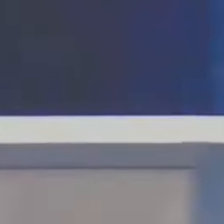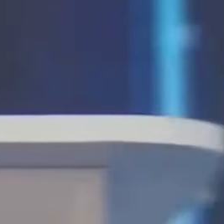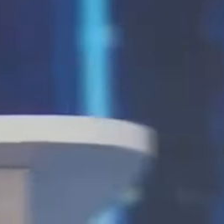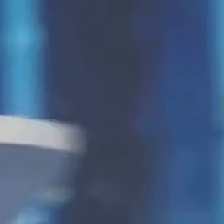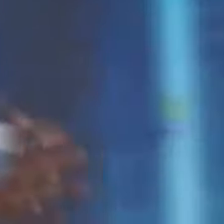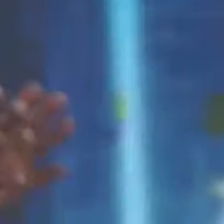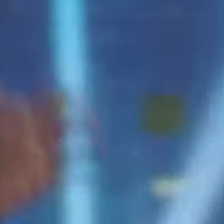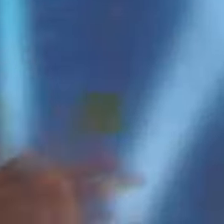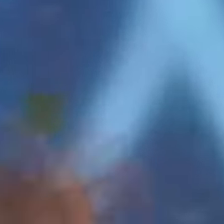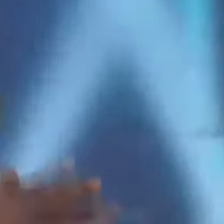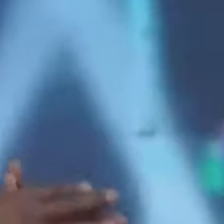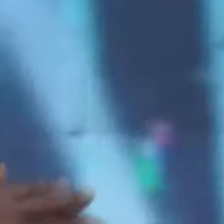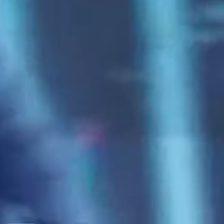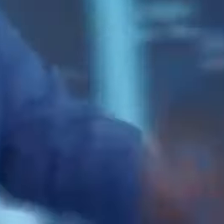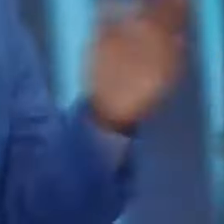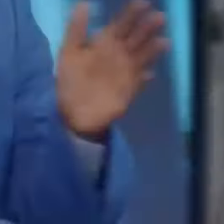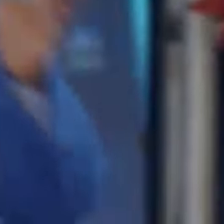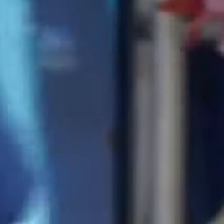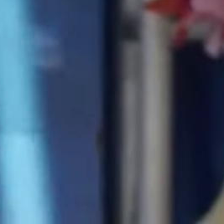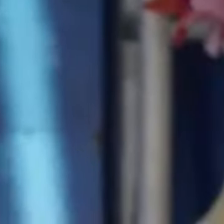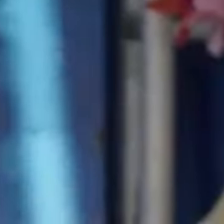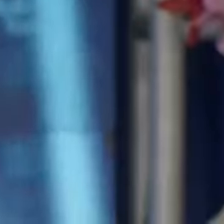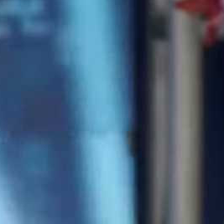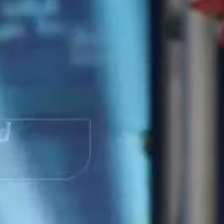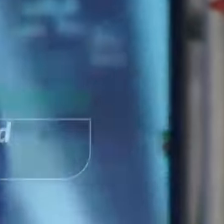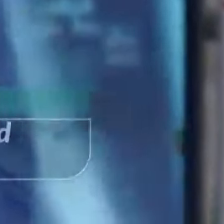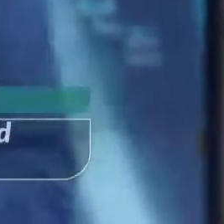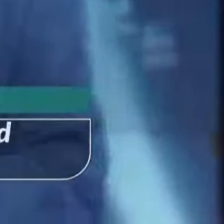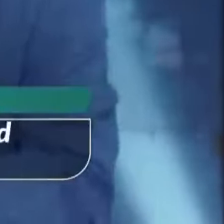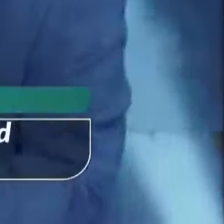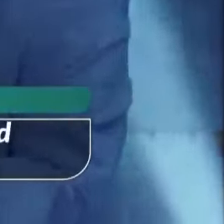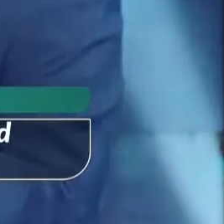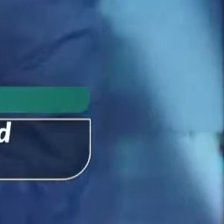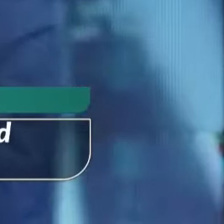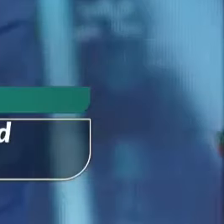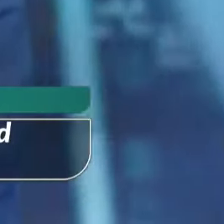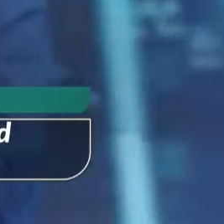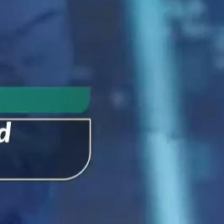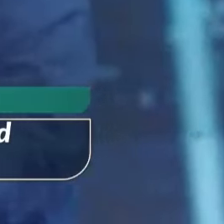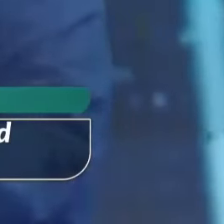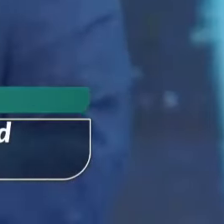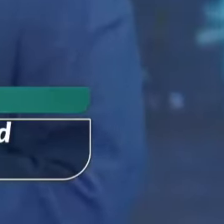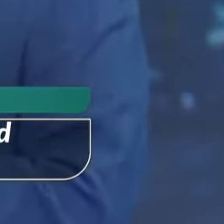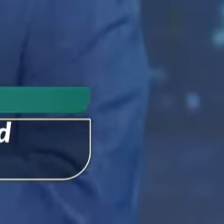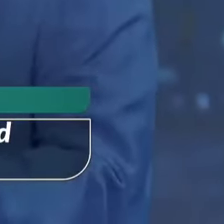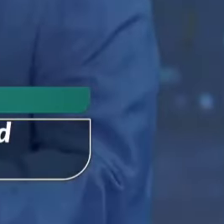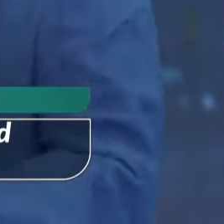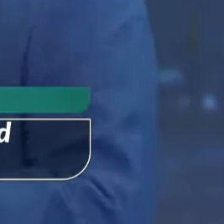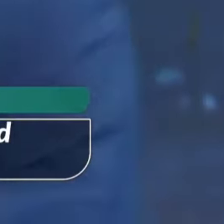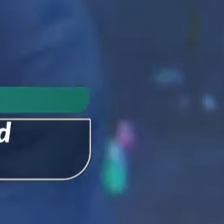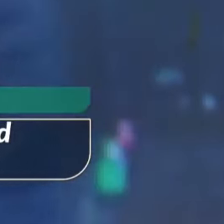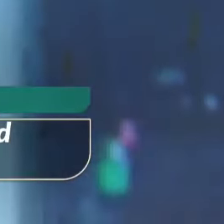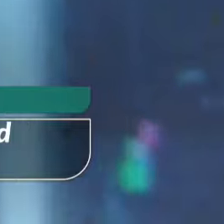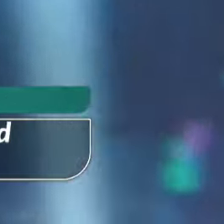master something in your life. Master a subject in your life. Master a habit in your life.